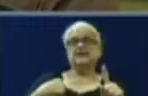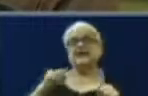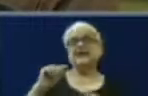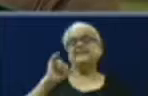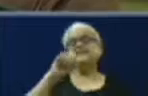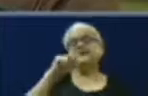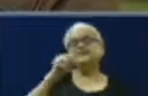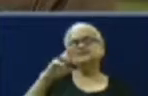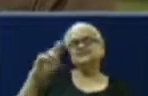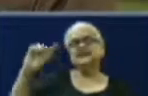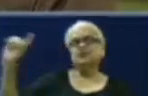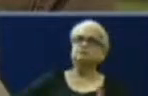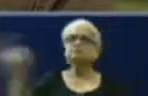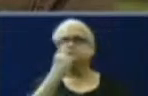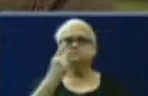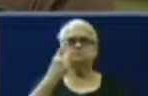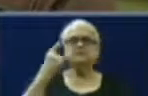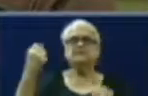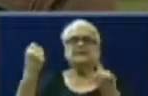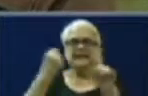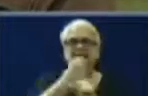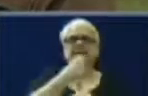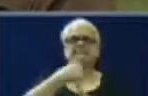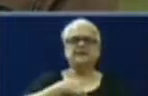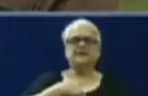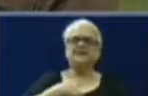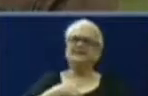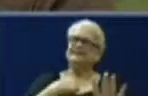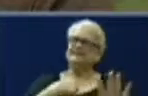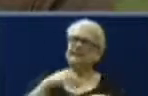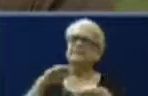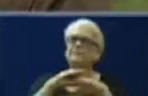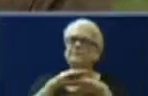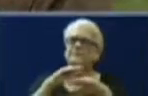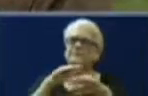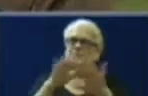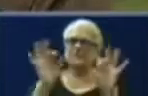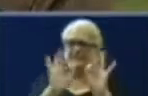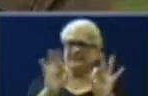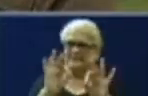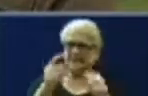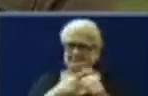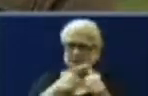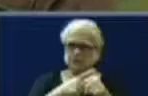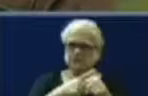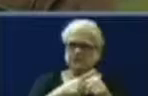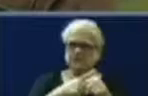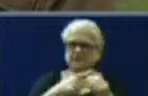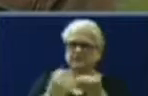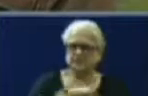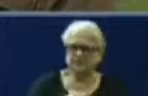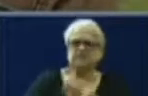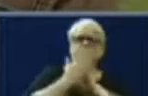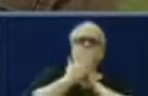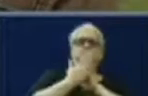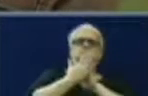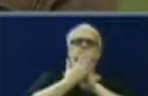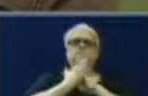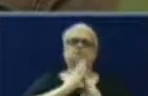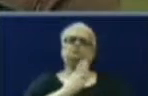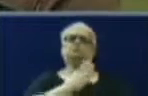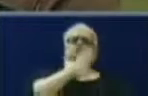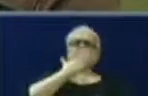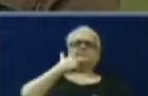began assaulting me, although very minor at first, by placing her chest up against me and pushing.